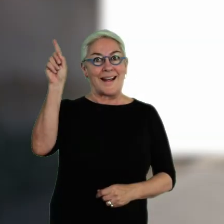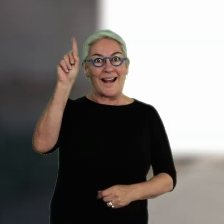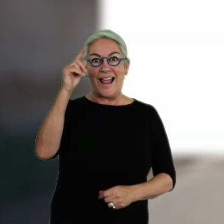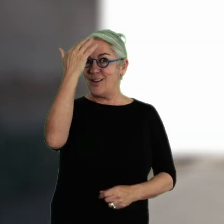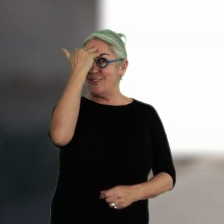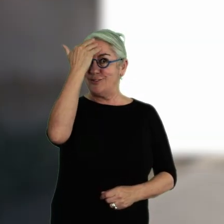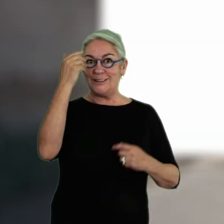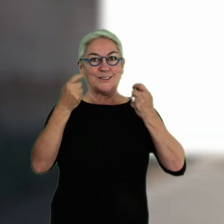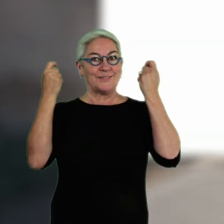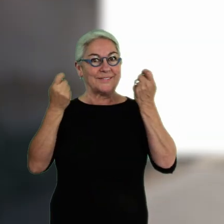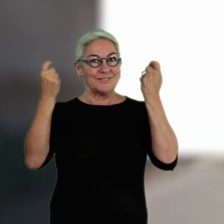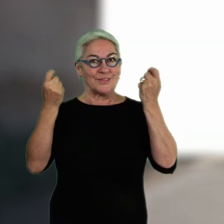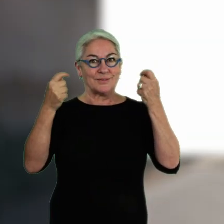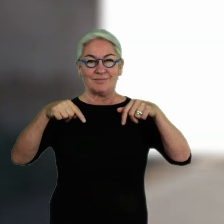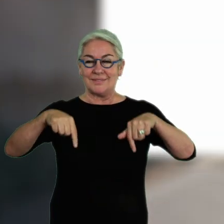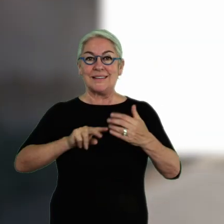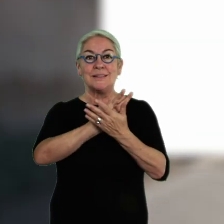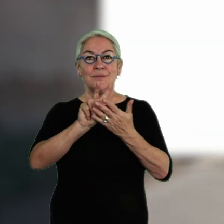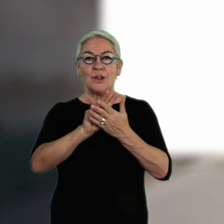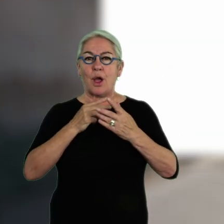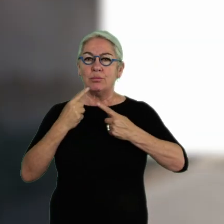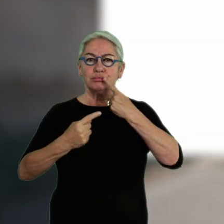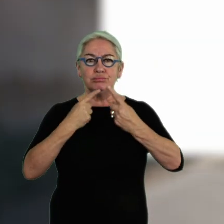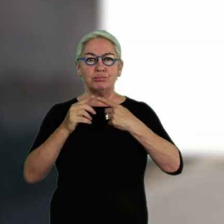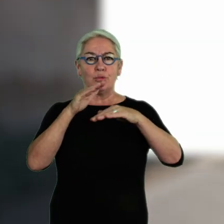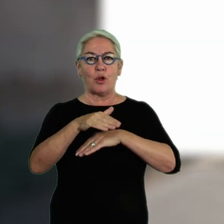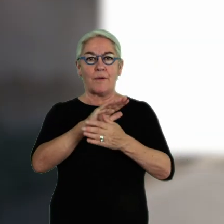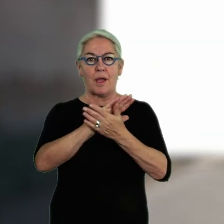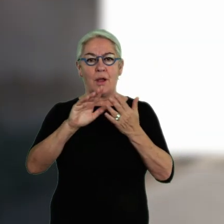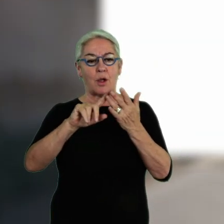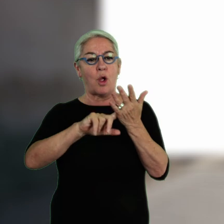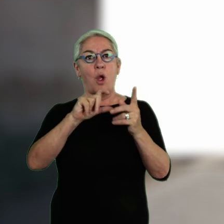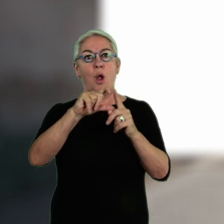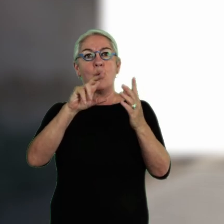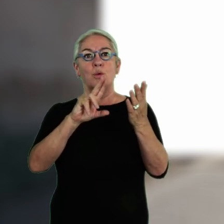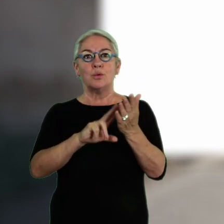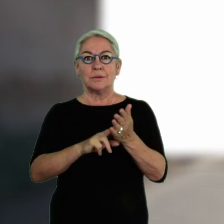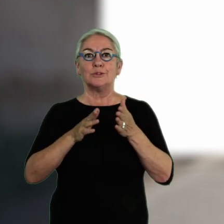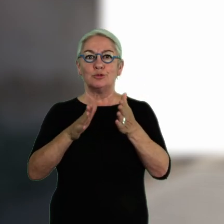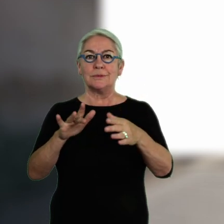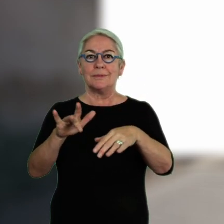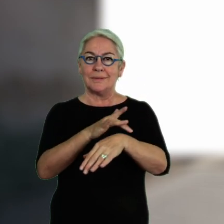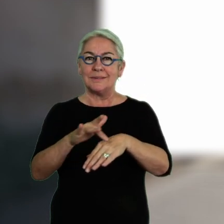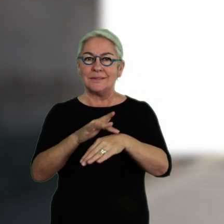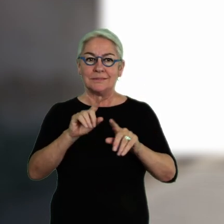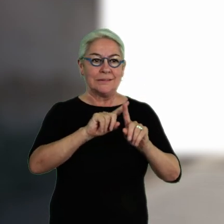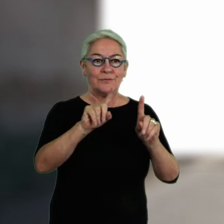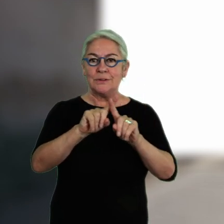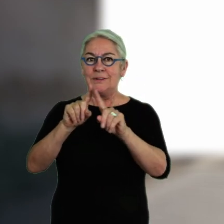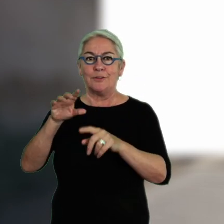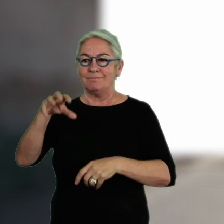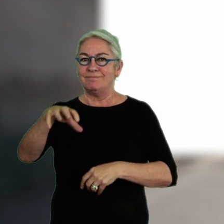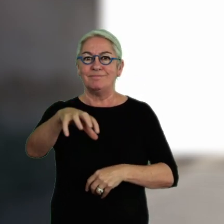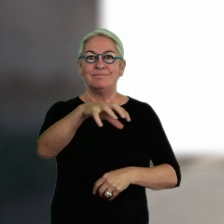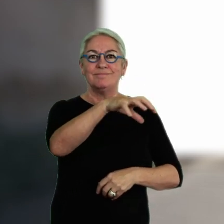It's Fringe Festival time. This Access video has been created to help you plan your trip to Holden Street Theatres with information on the different